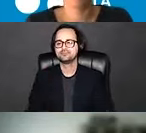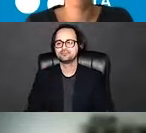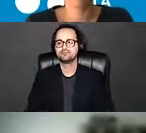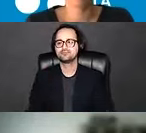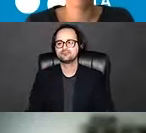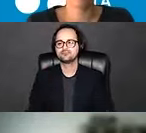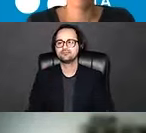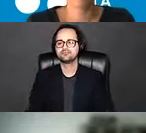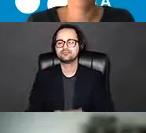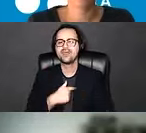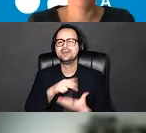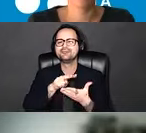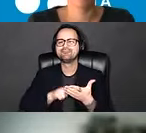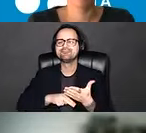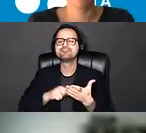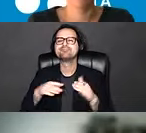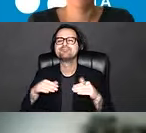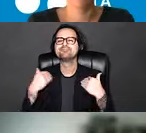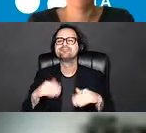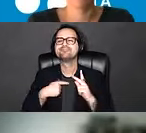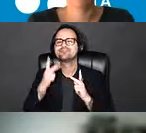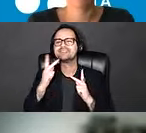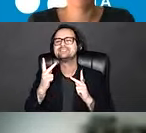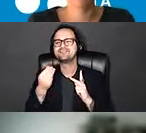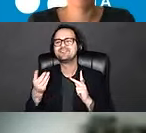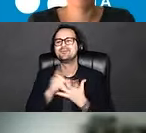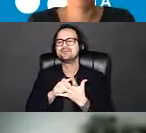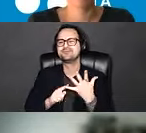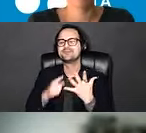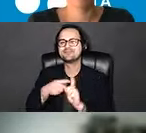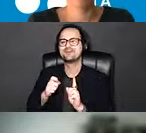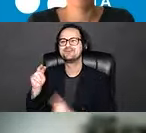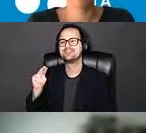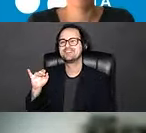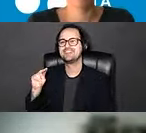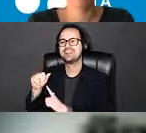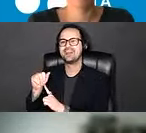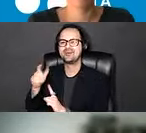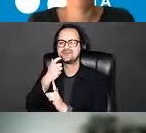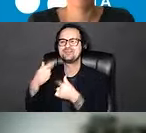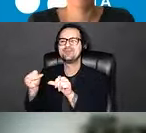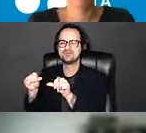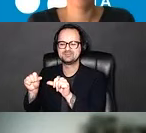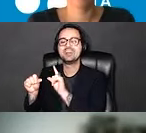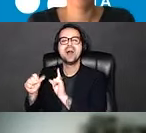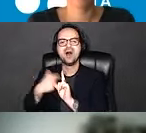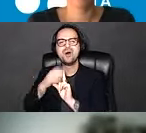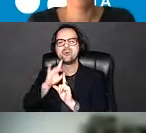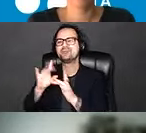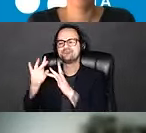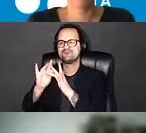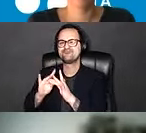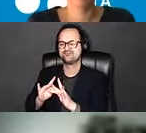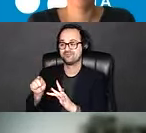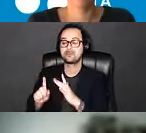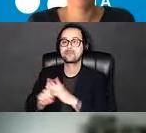Yeah, I already see the item that was in there from Nina, and I'll kind of address some as they come in. And